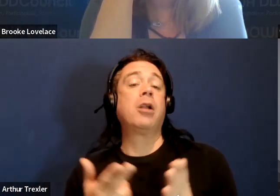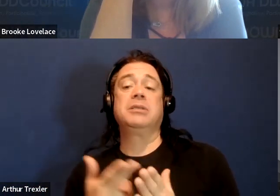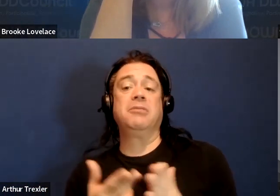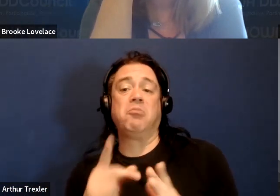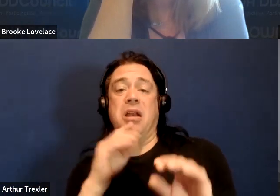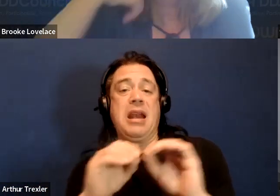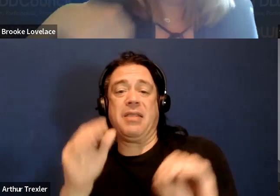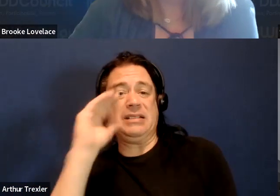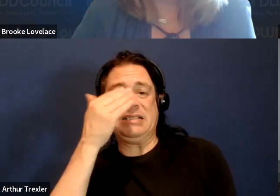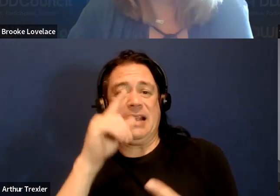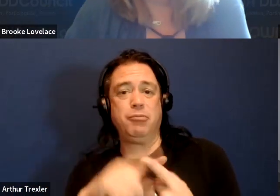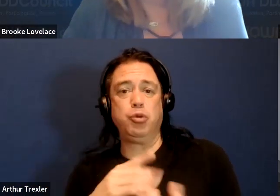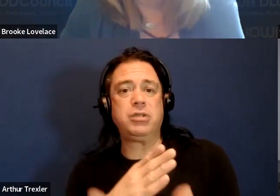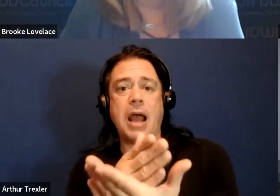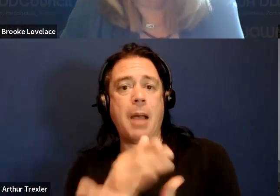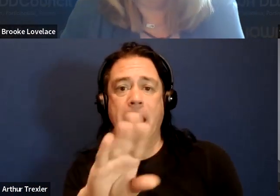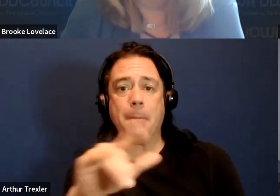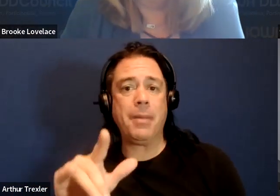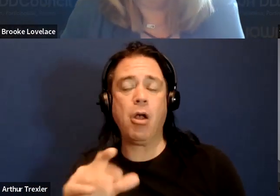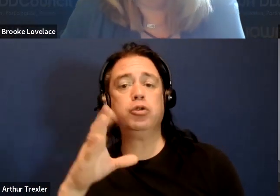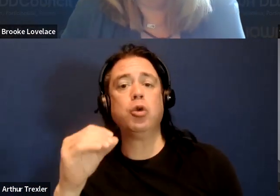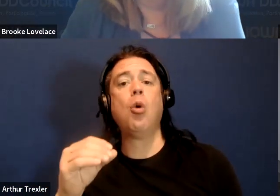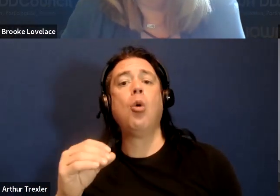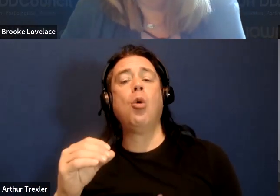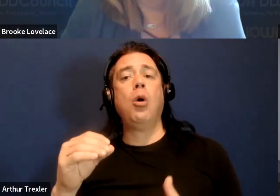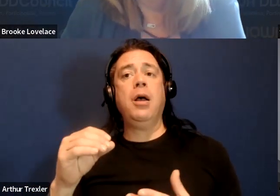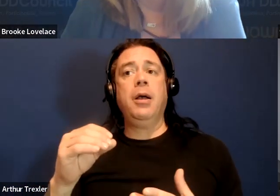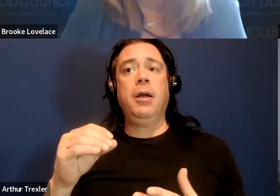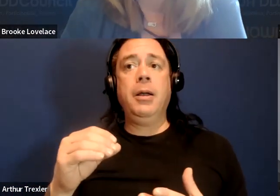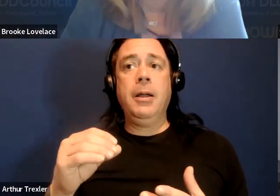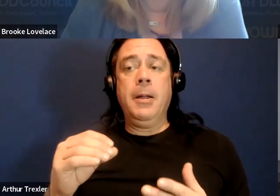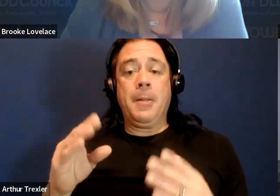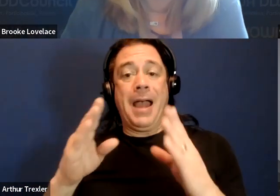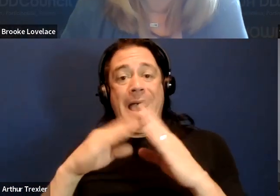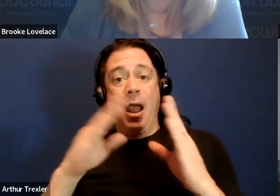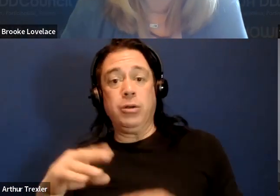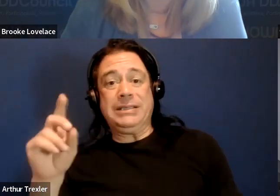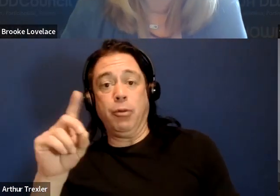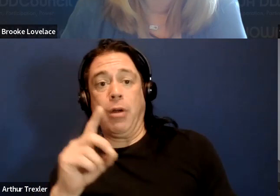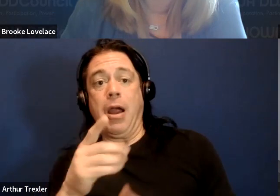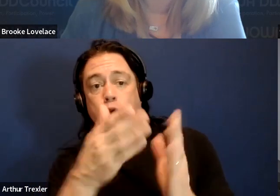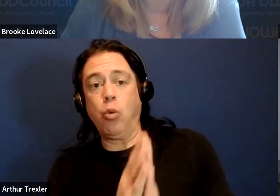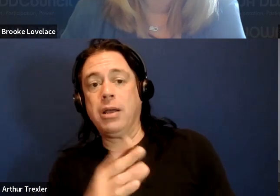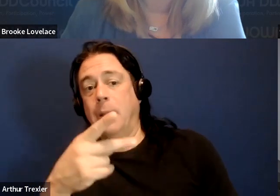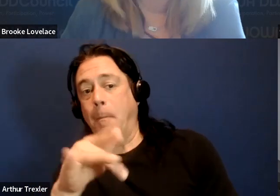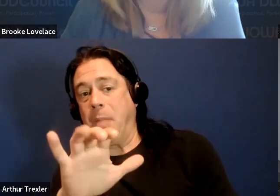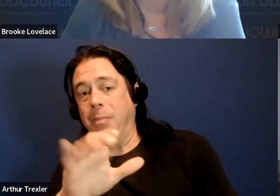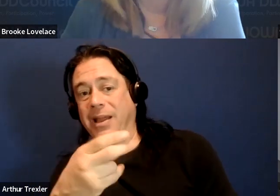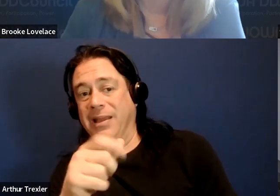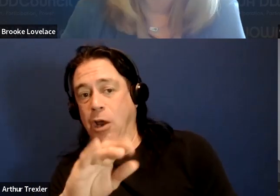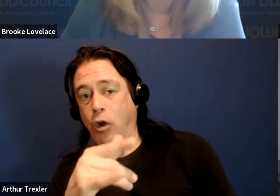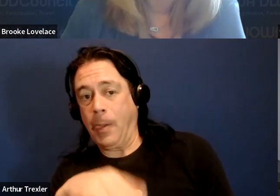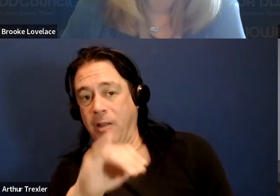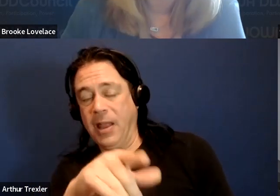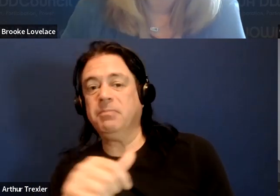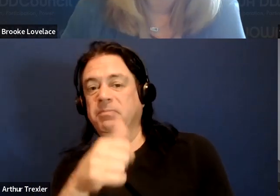nothing seems to be stopping these bills. So the House Democrats requested a public hearing on this. So they've